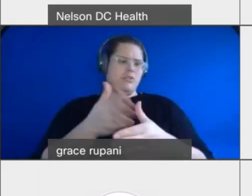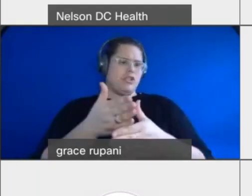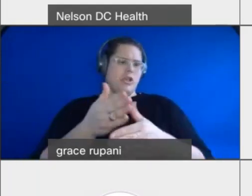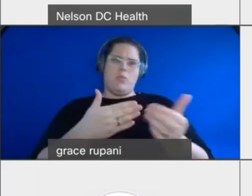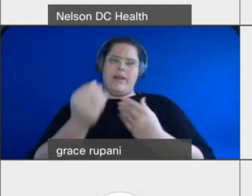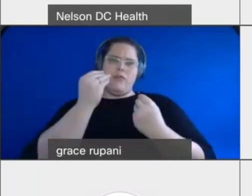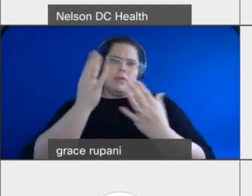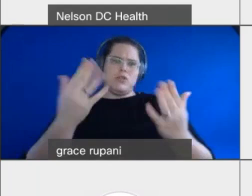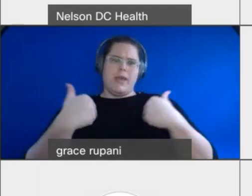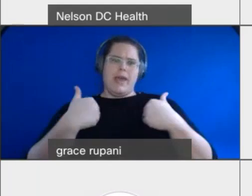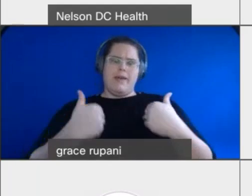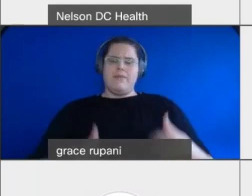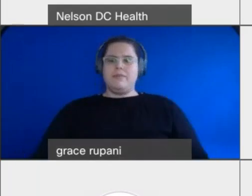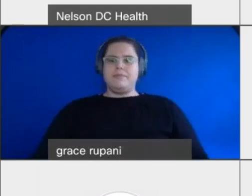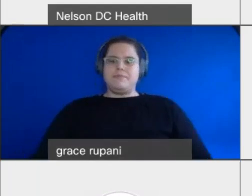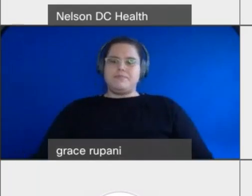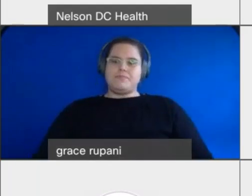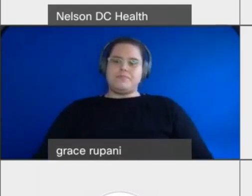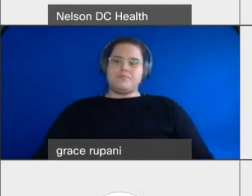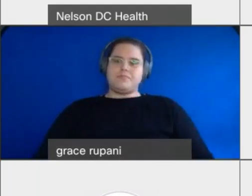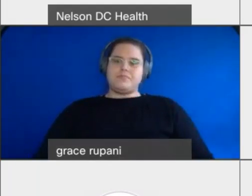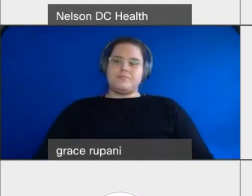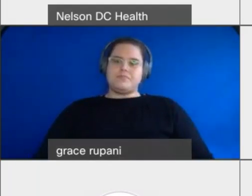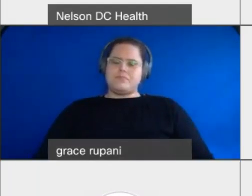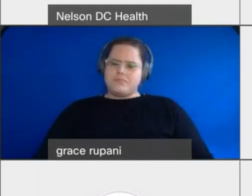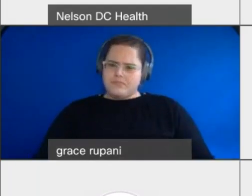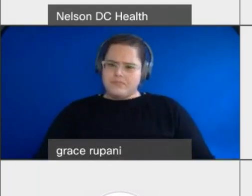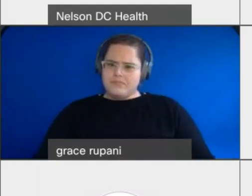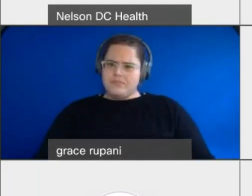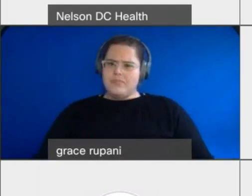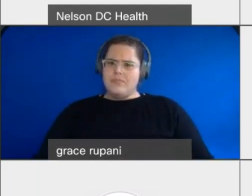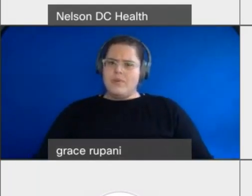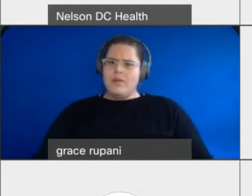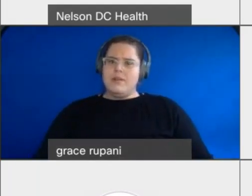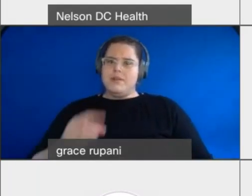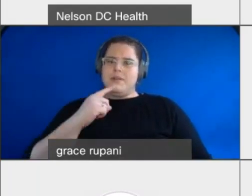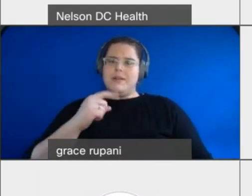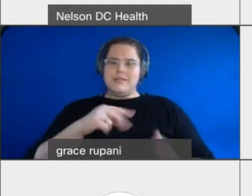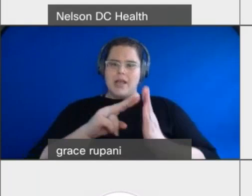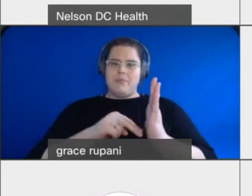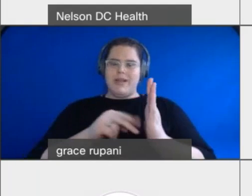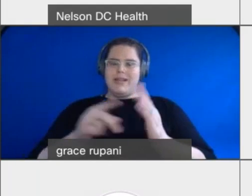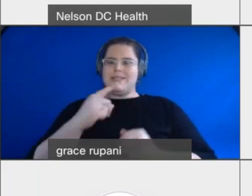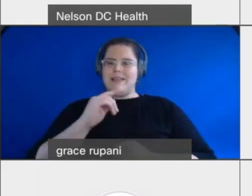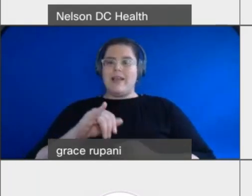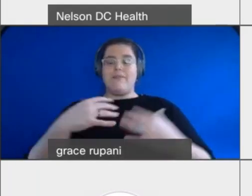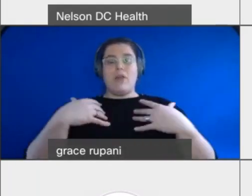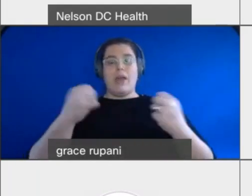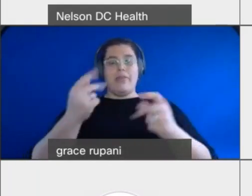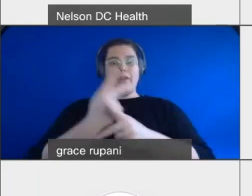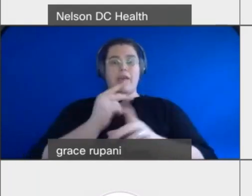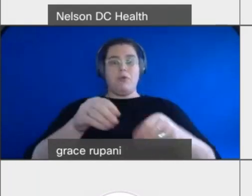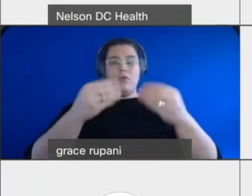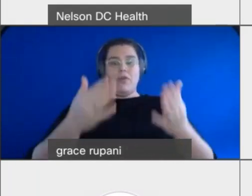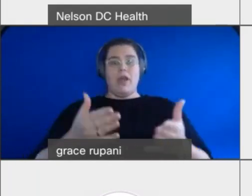Forgive me if I missed this in the comments regarding scheduling, but for a healthcare provider who's had their first dose, they have not all